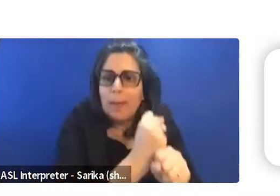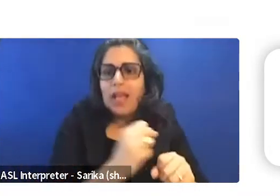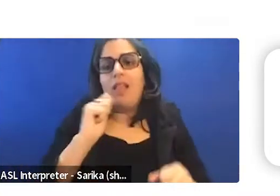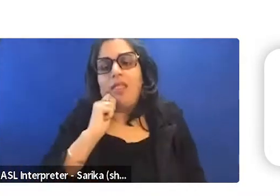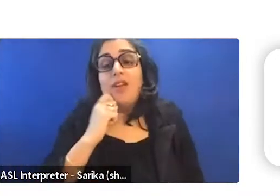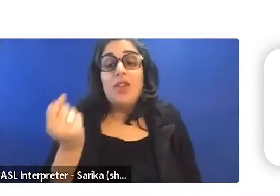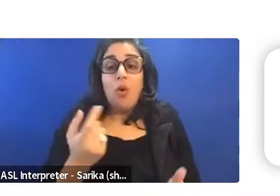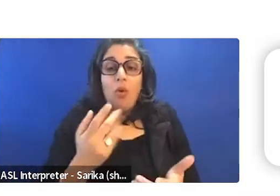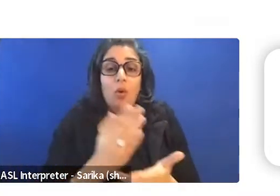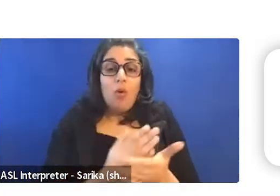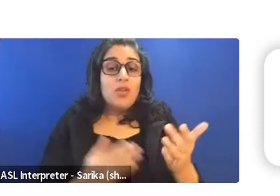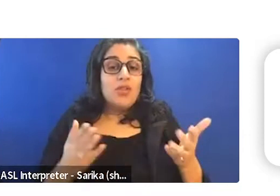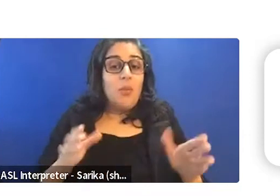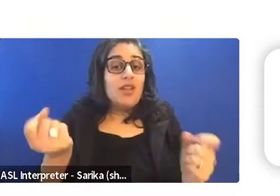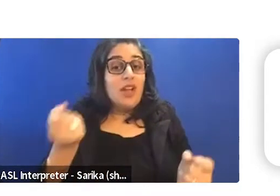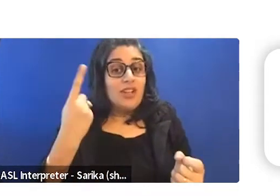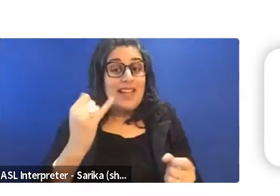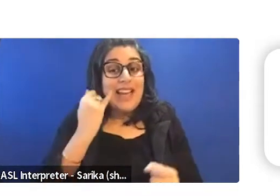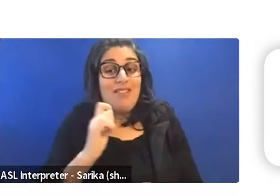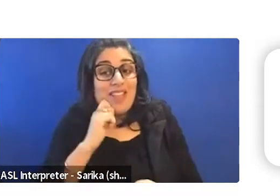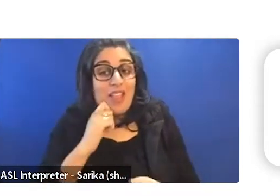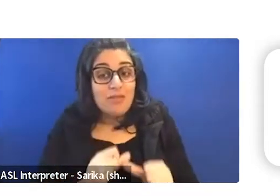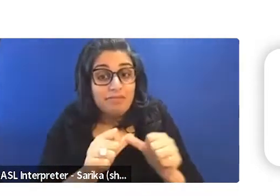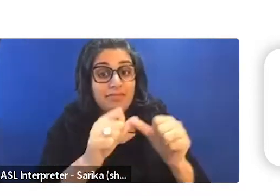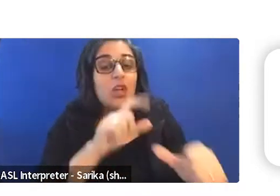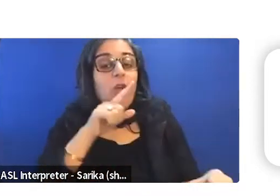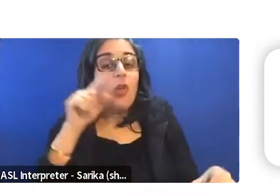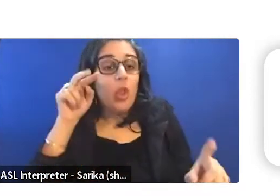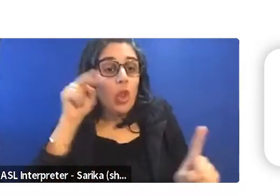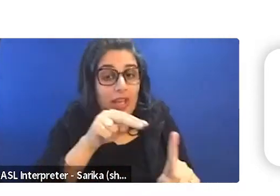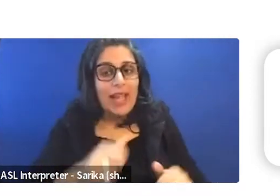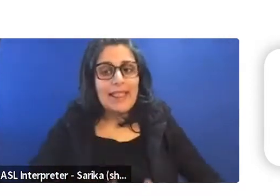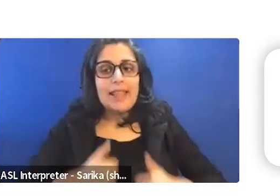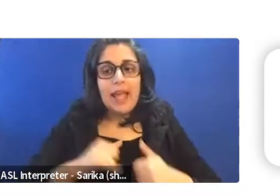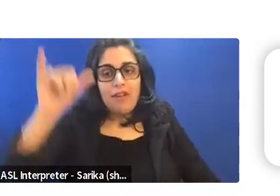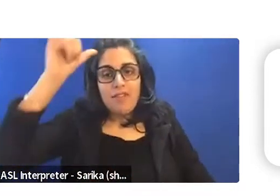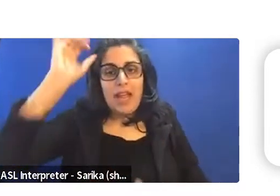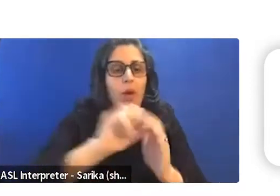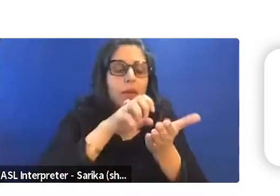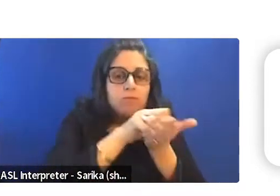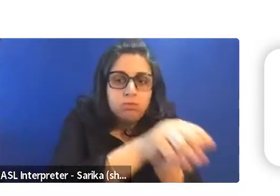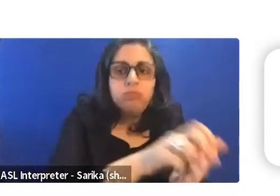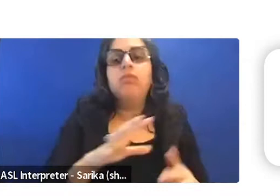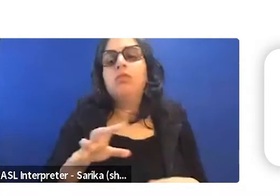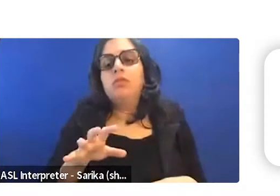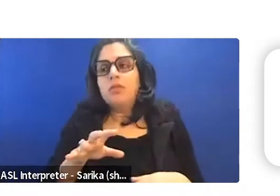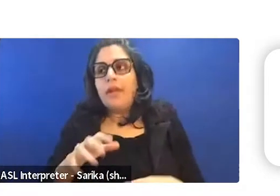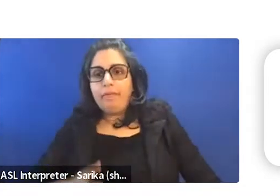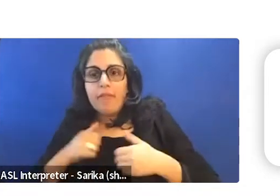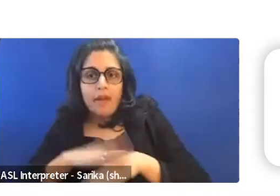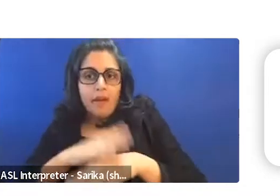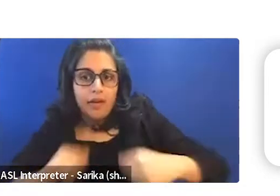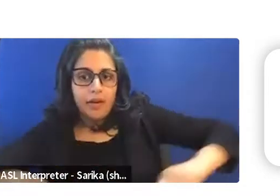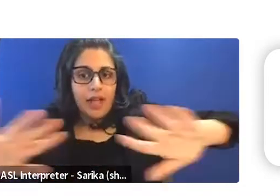understand if leather was more sustainable: looking at the actual life of the cows and how they're grazing and how they're living on the land, looking at